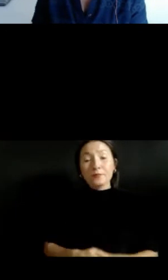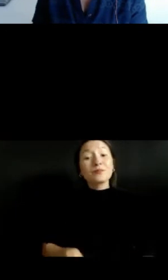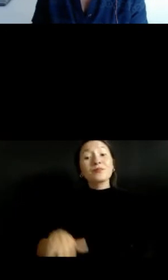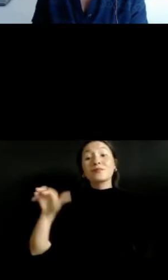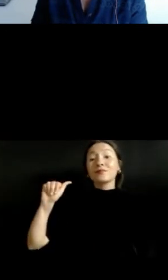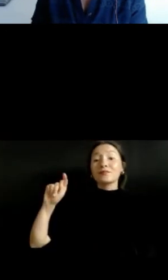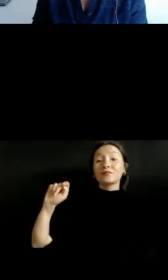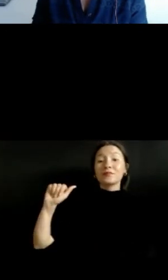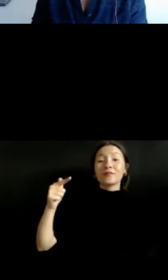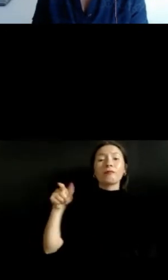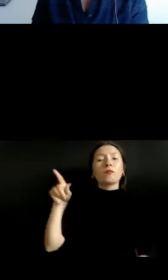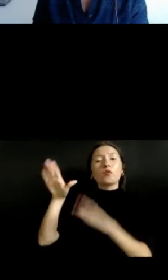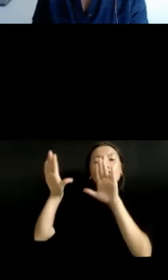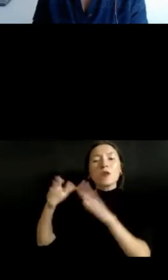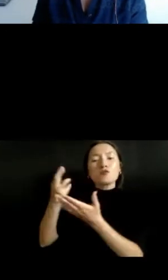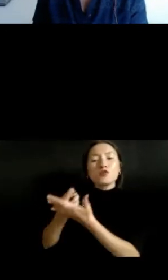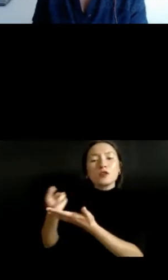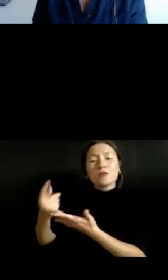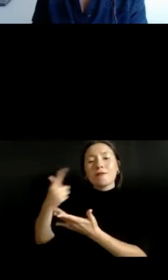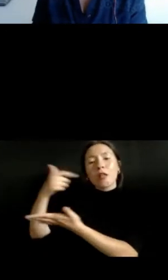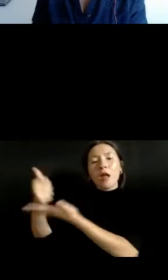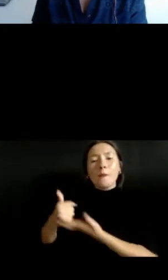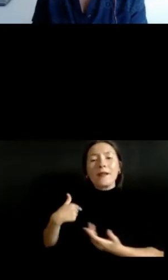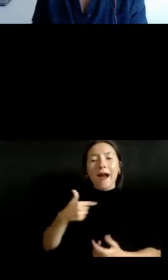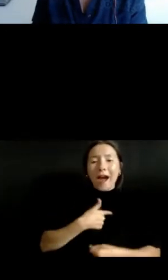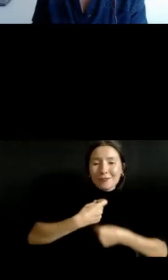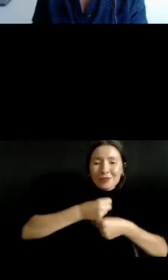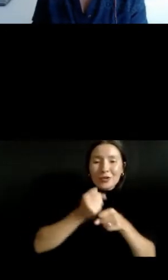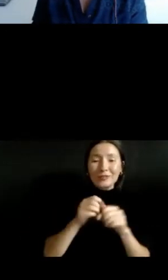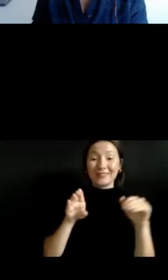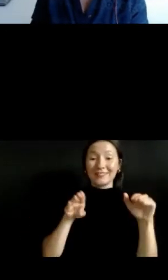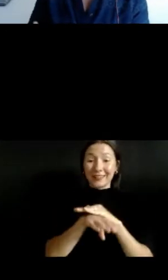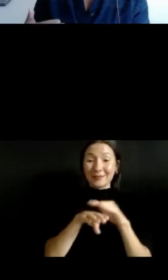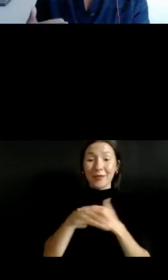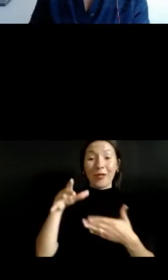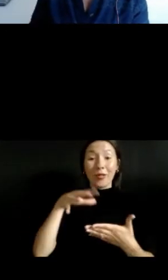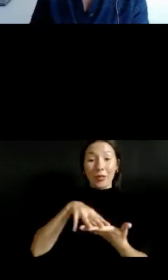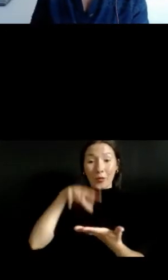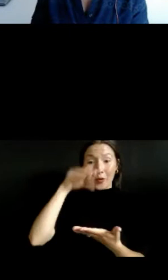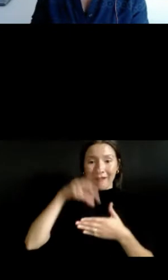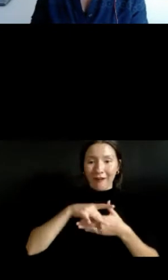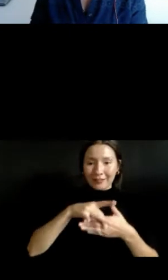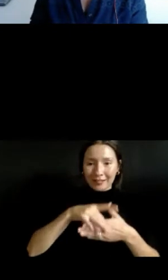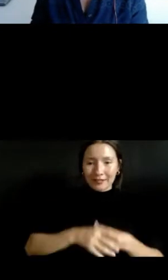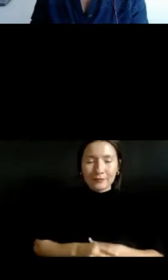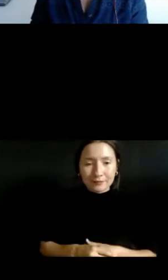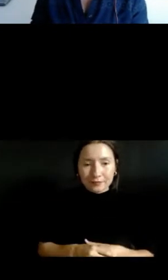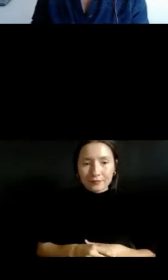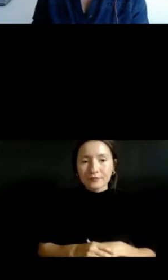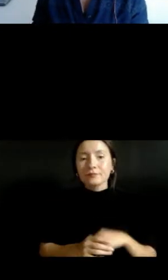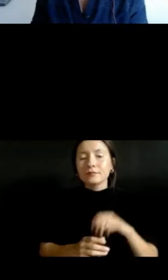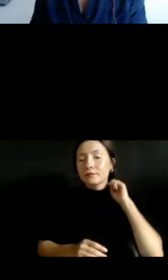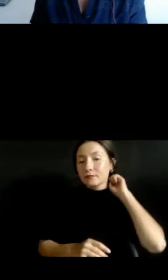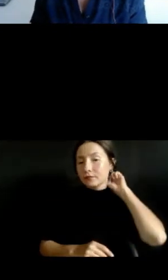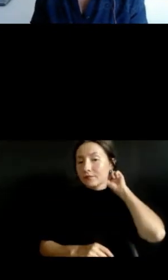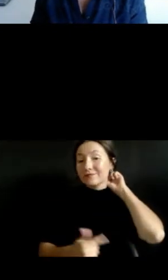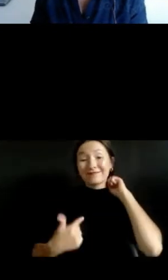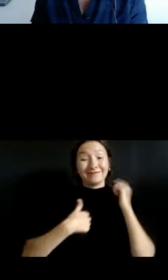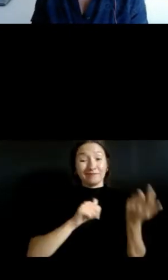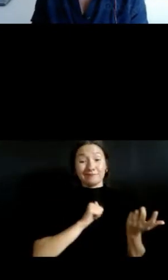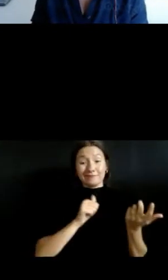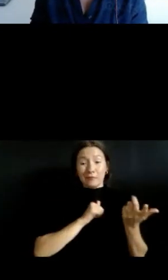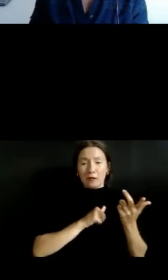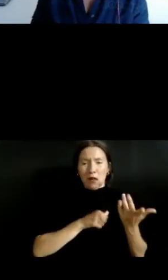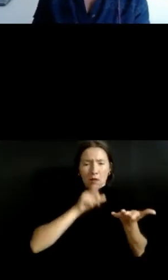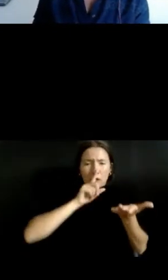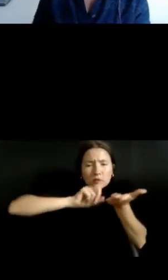produce accessible learning content. Having assessed many authoring tools in the research I did for my book, I don't believe there is